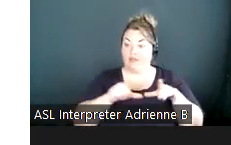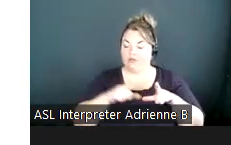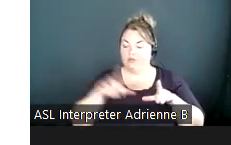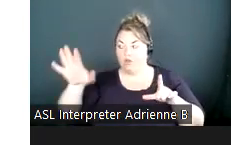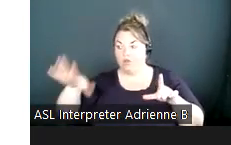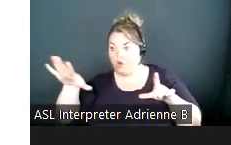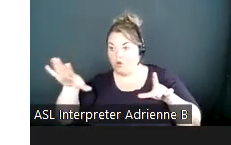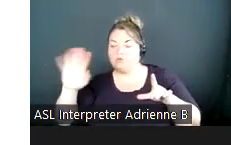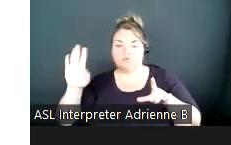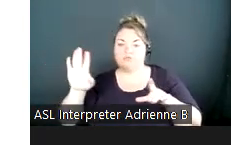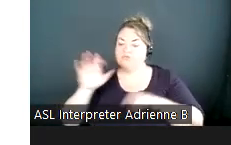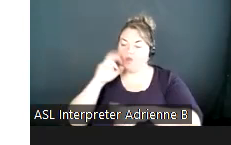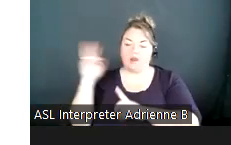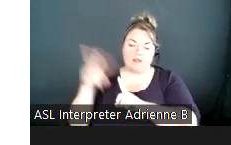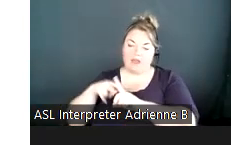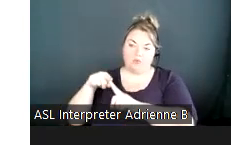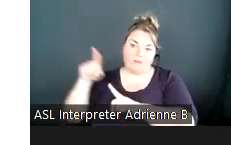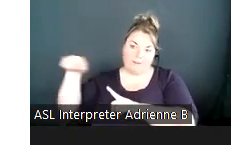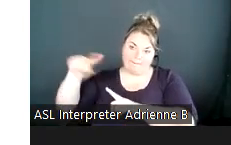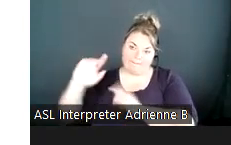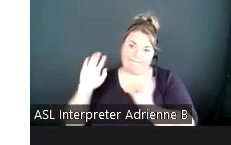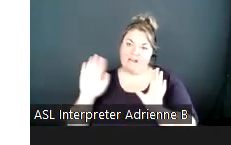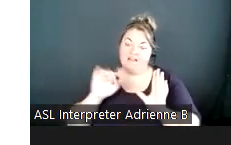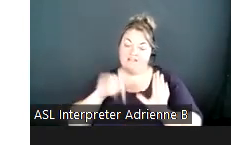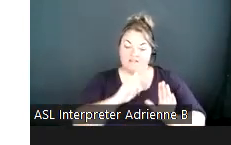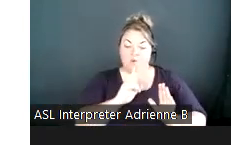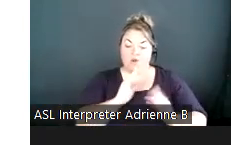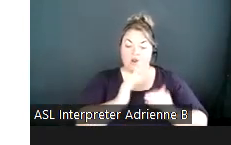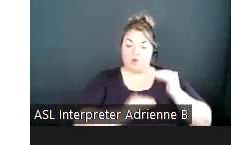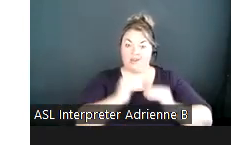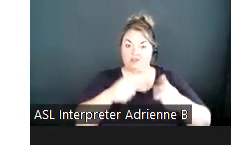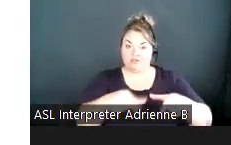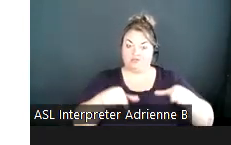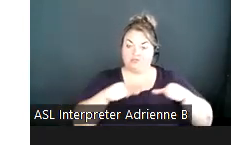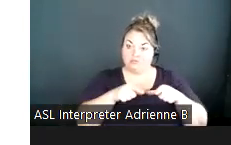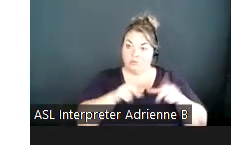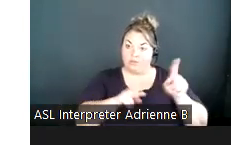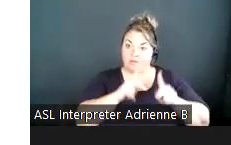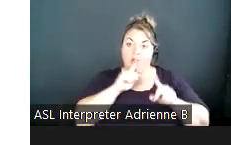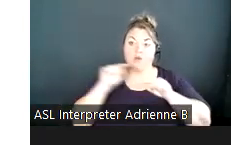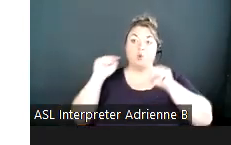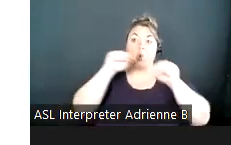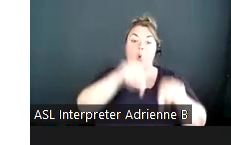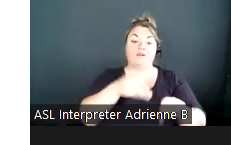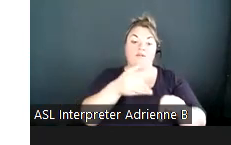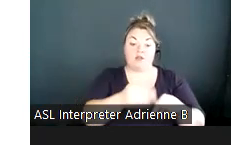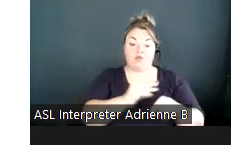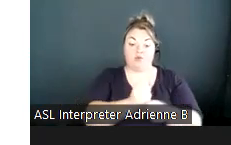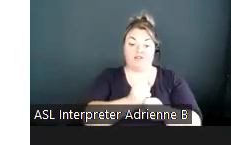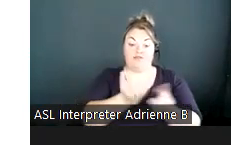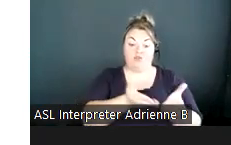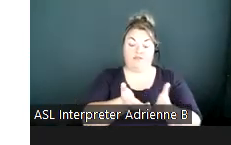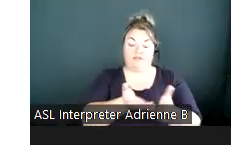these requirements would not apply to those particular providers. This is for locations where individuals are receiving services. And